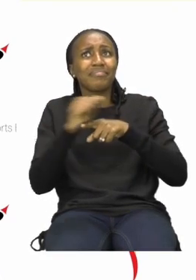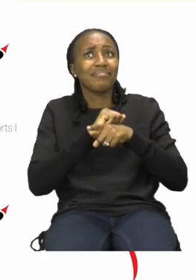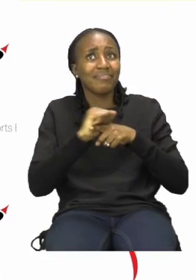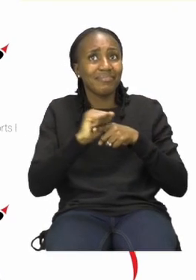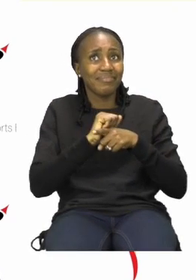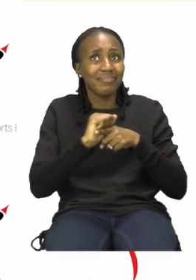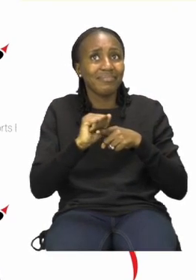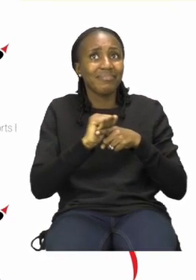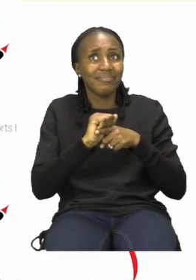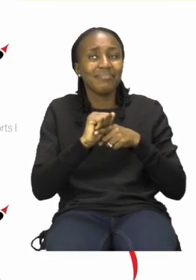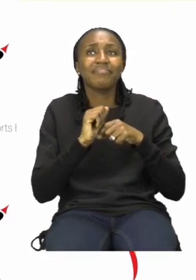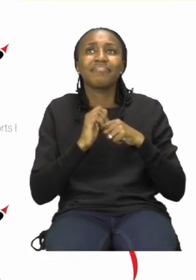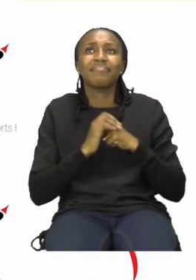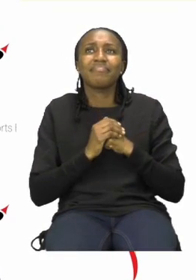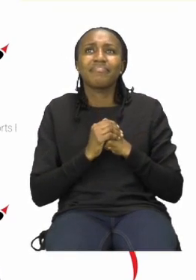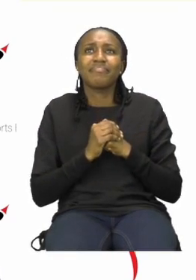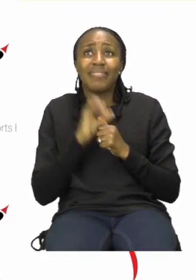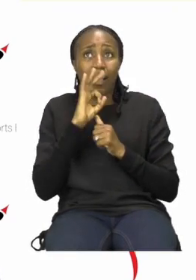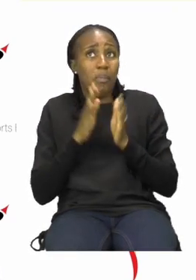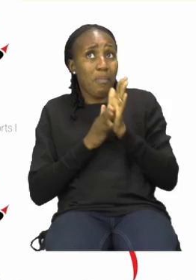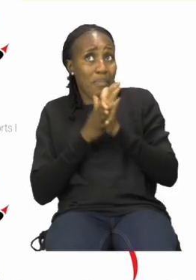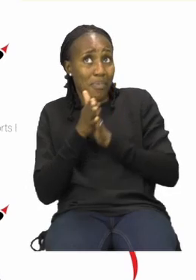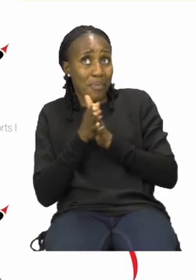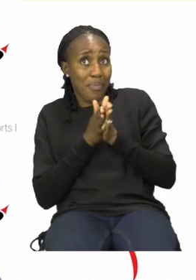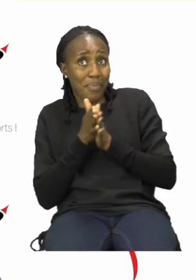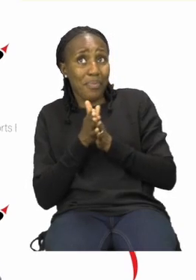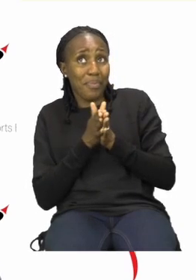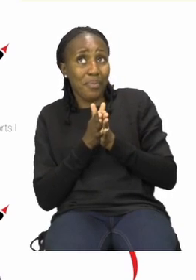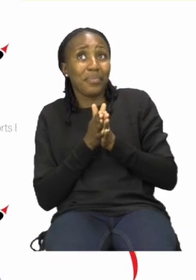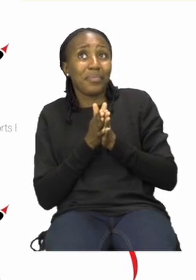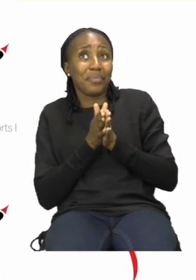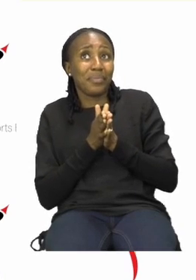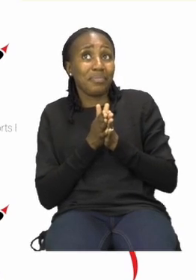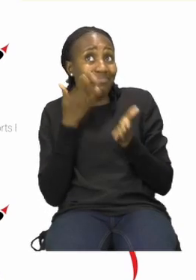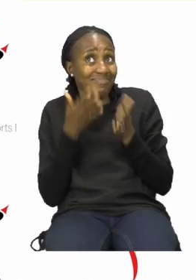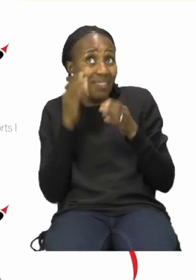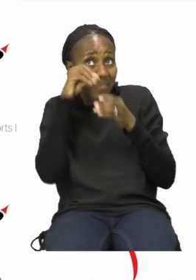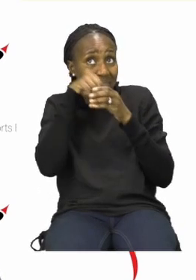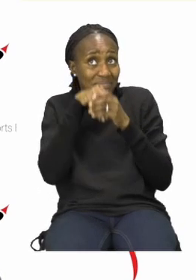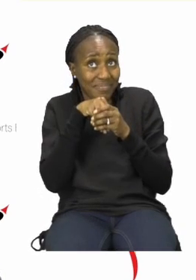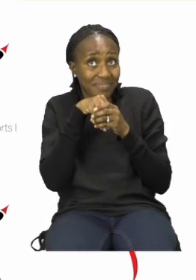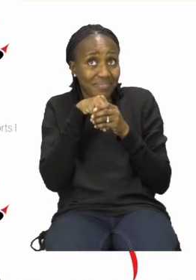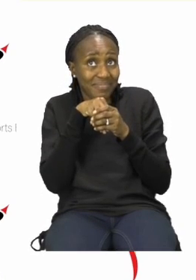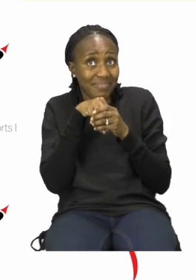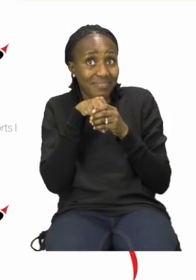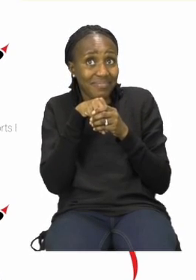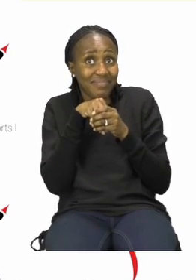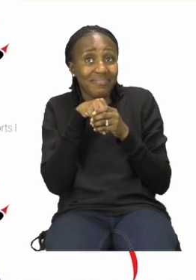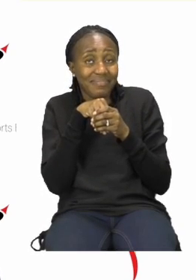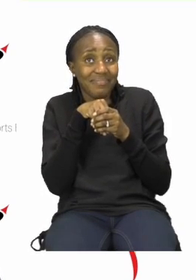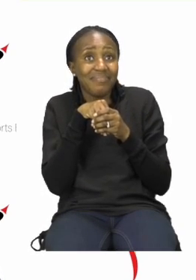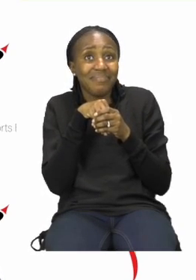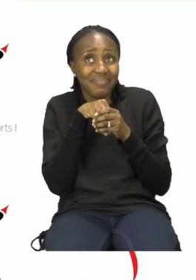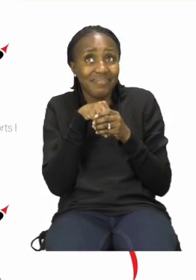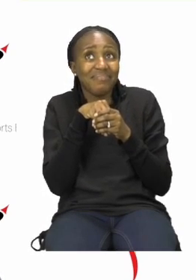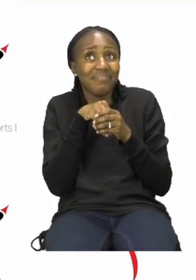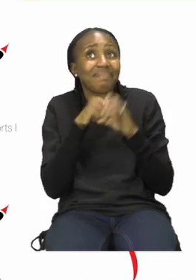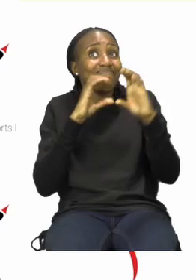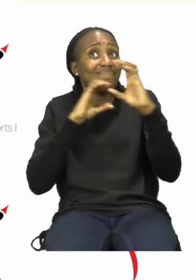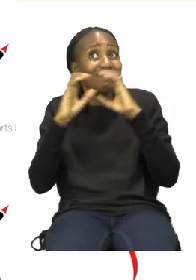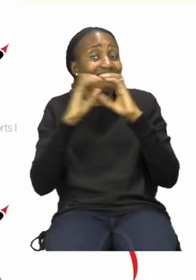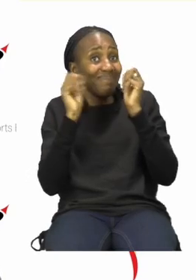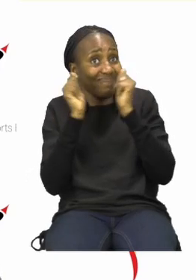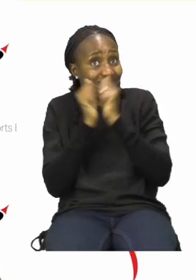and so forth. So if you're interested in joining, the information is right there for you, and